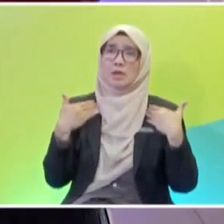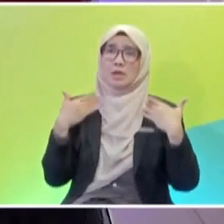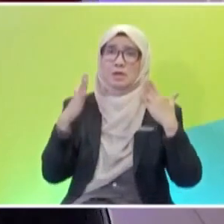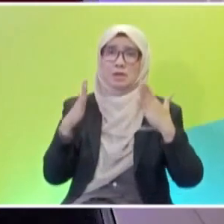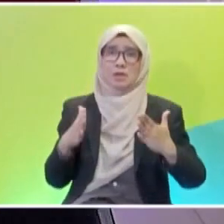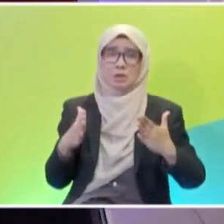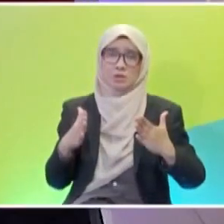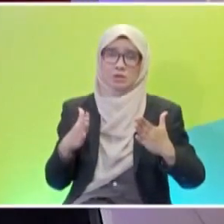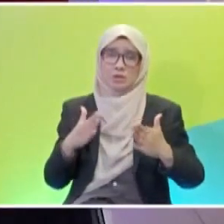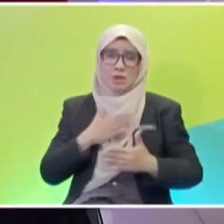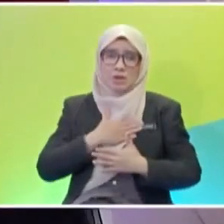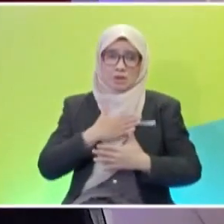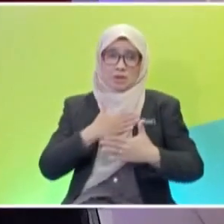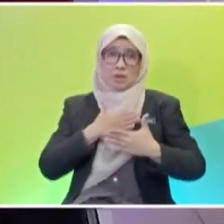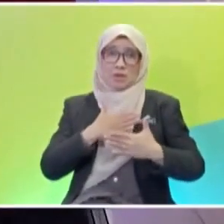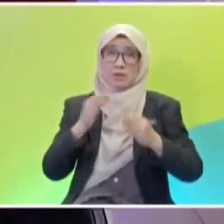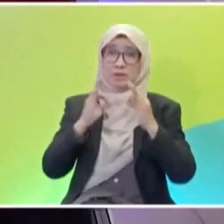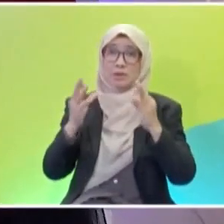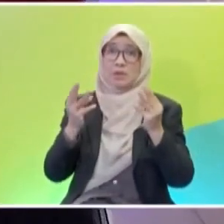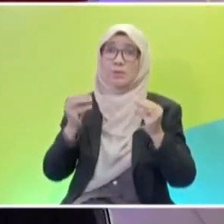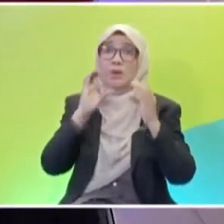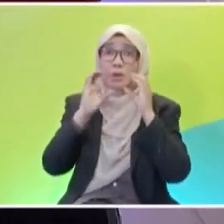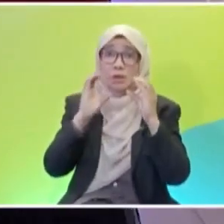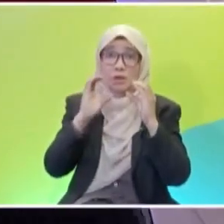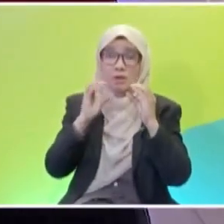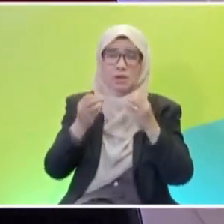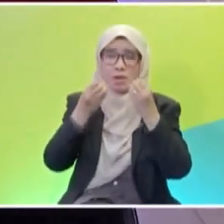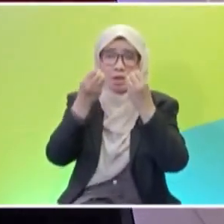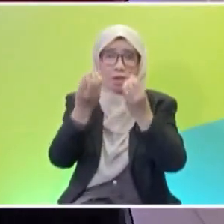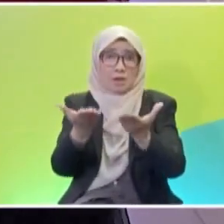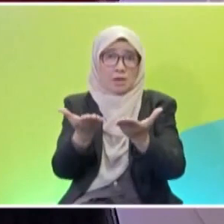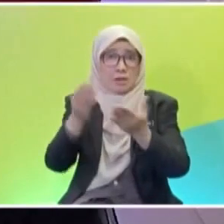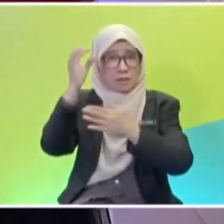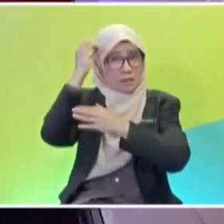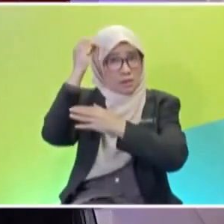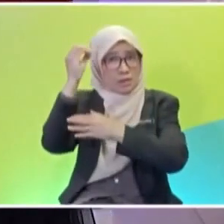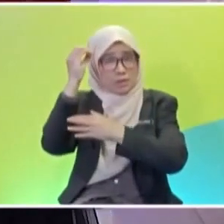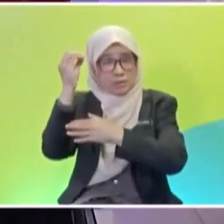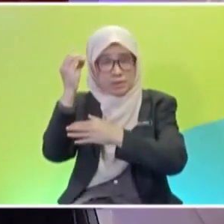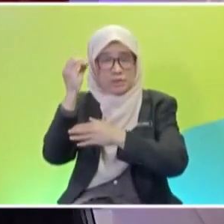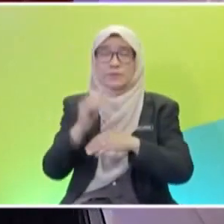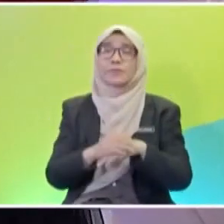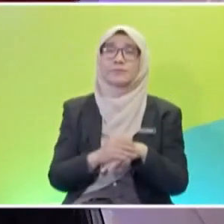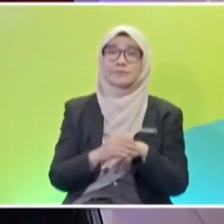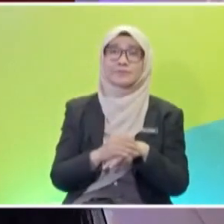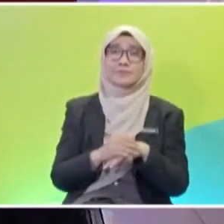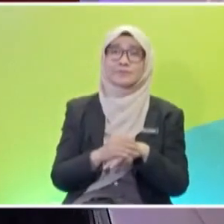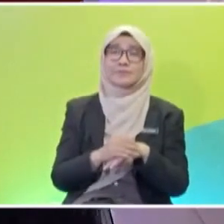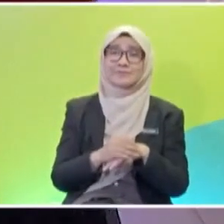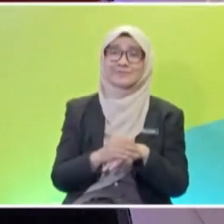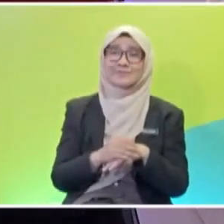ice cream sticks, which I use in my classroom. I'll bring it in. Yeah, Doshina is laughing because she remembers it. And I'll shake it tick, tick, tick, tick, and be like,